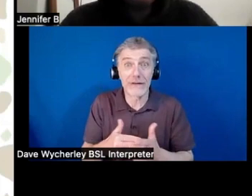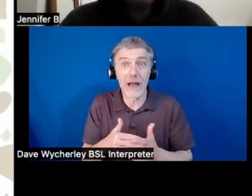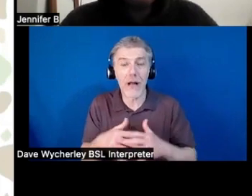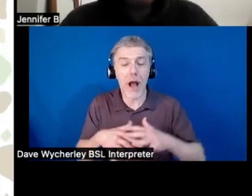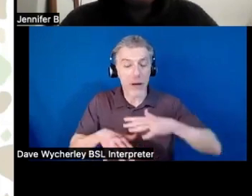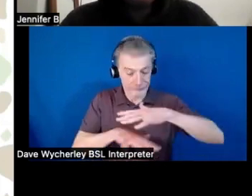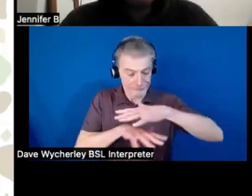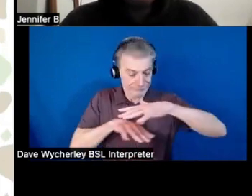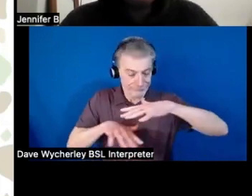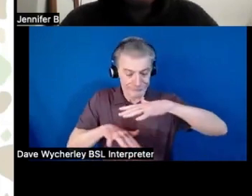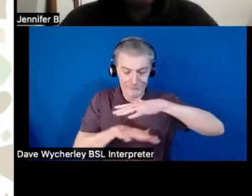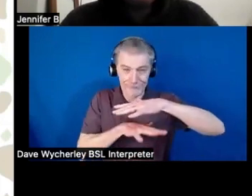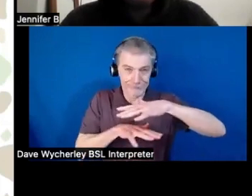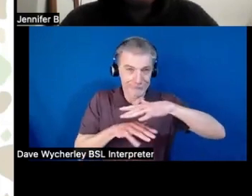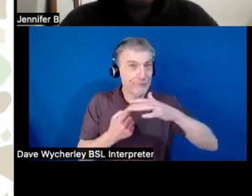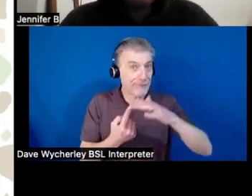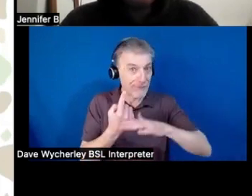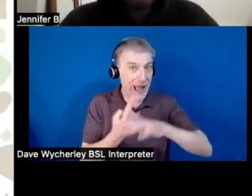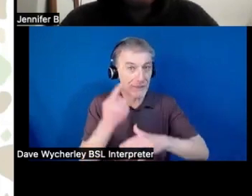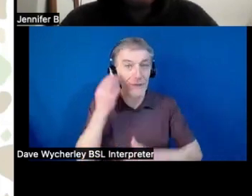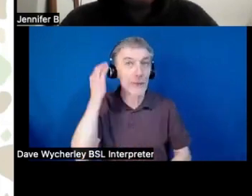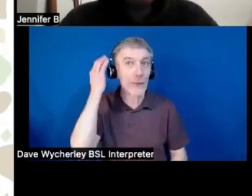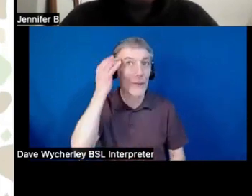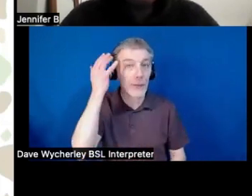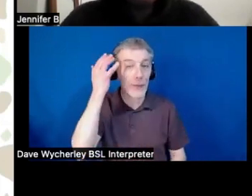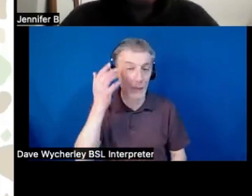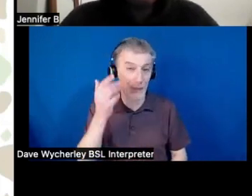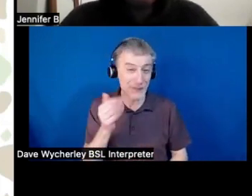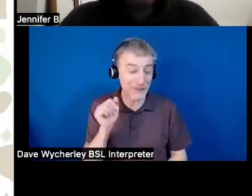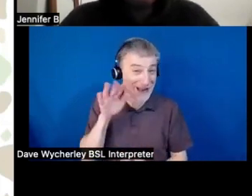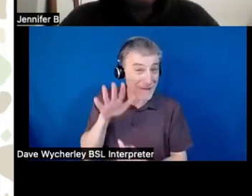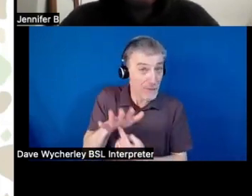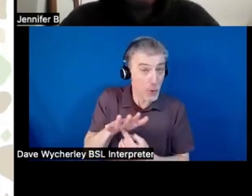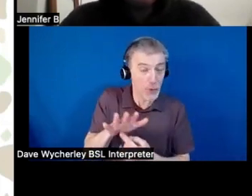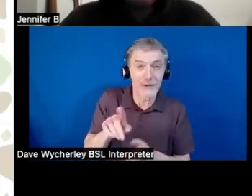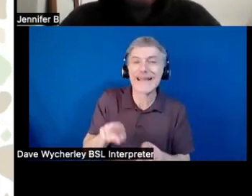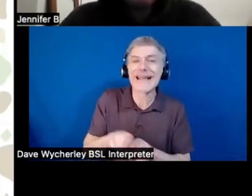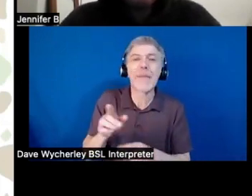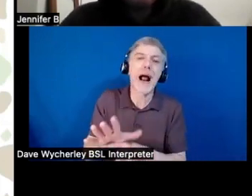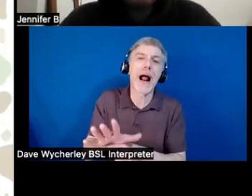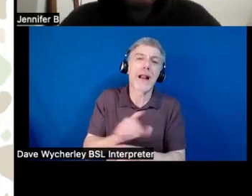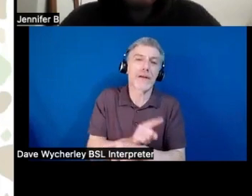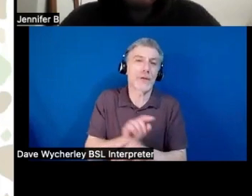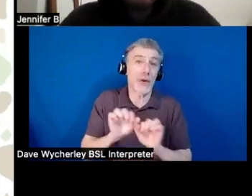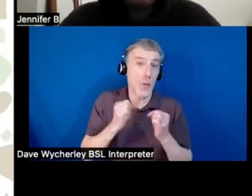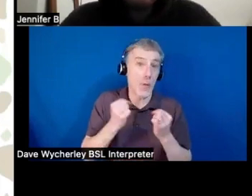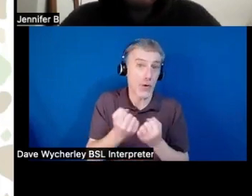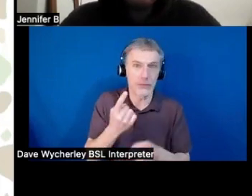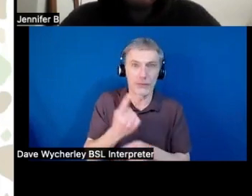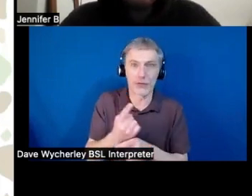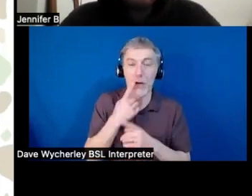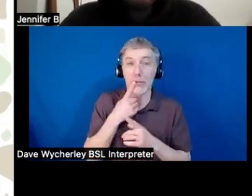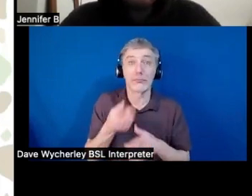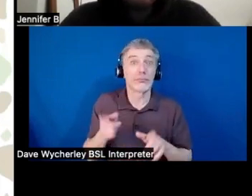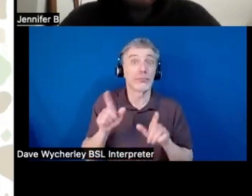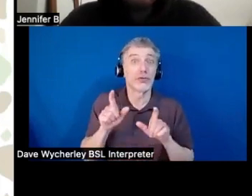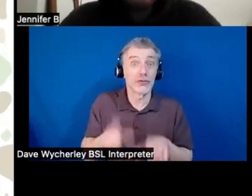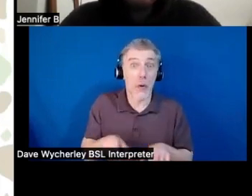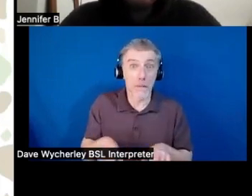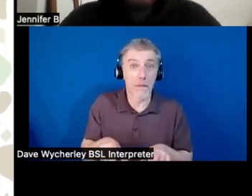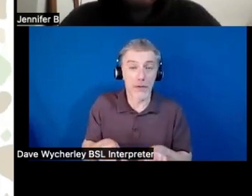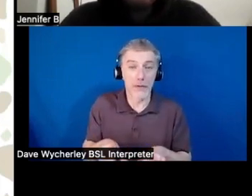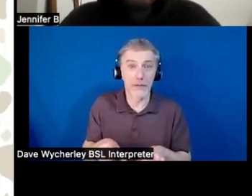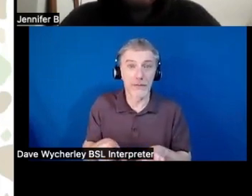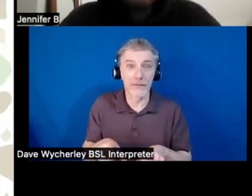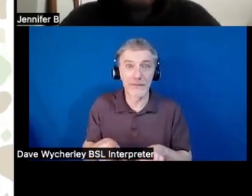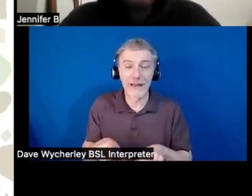was there, on pause being a really important part of any practice, that sometimes when everything's hidden in the damp and in the